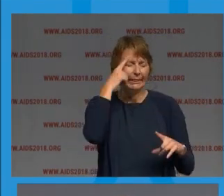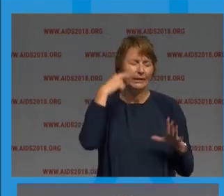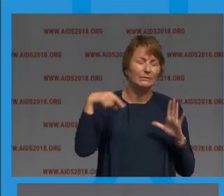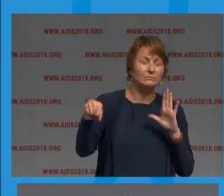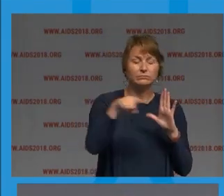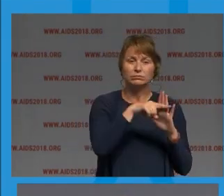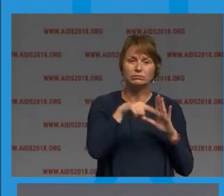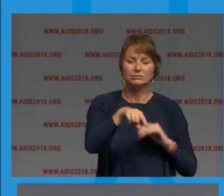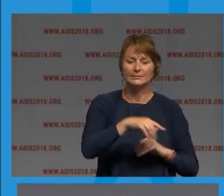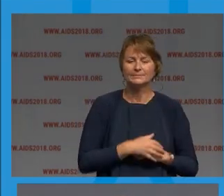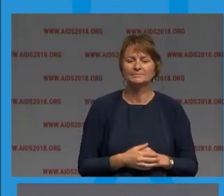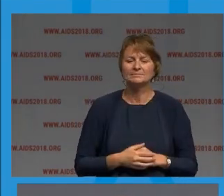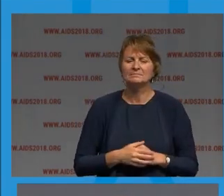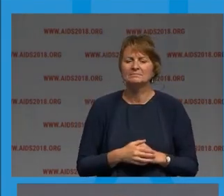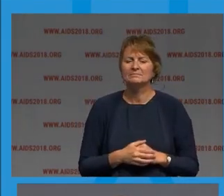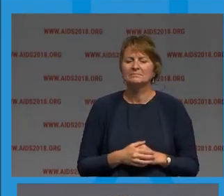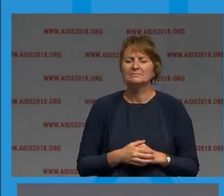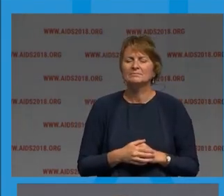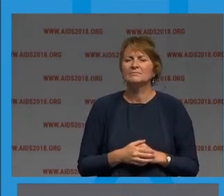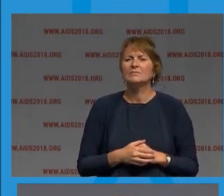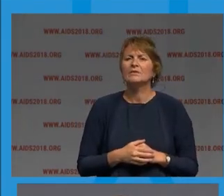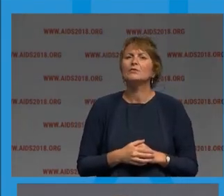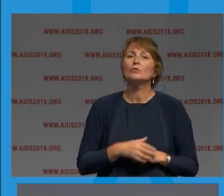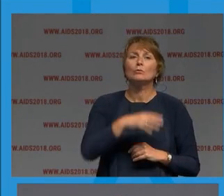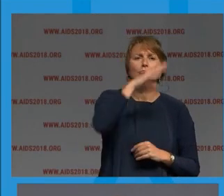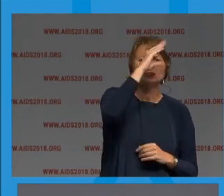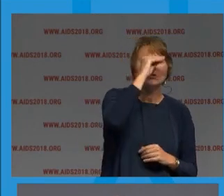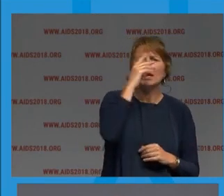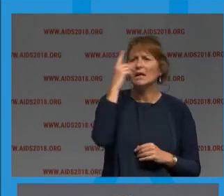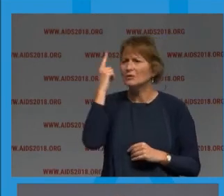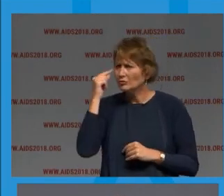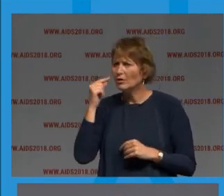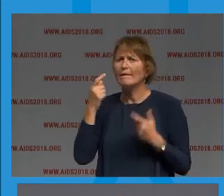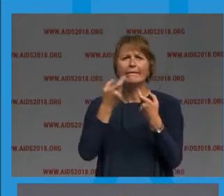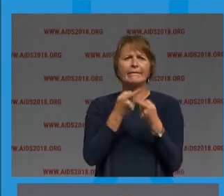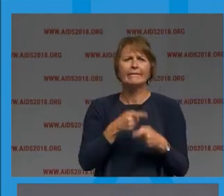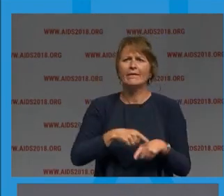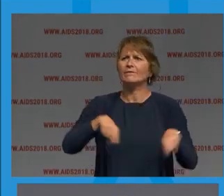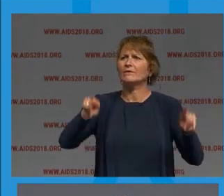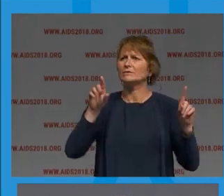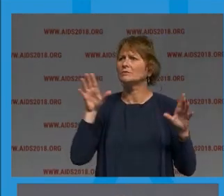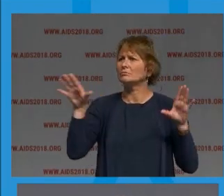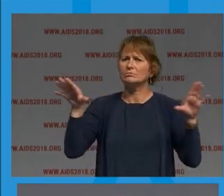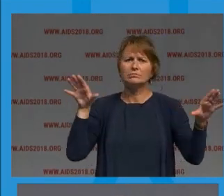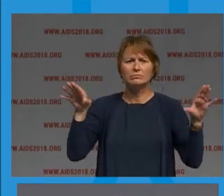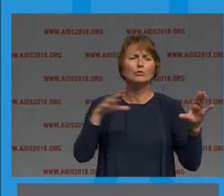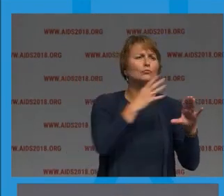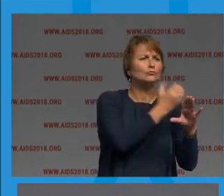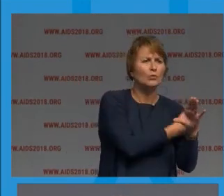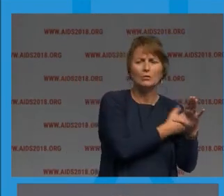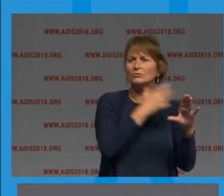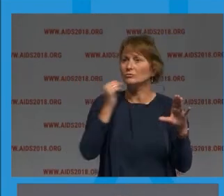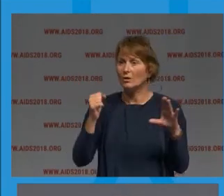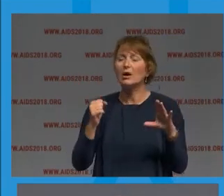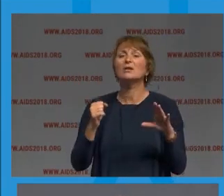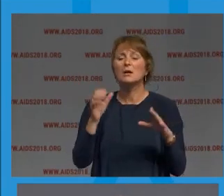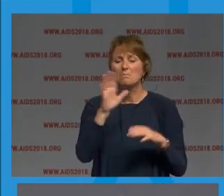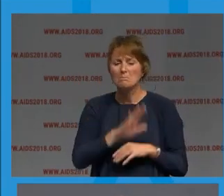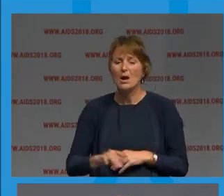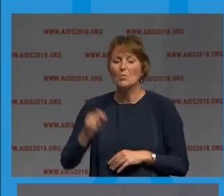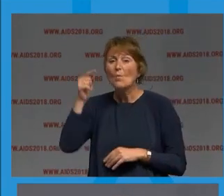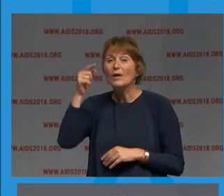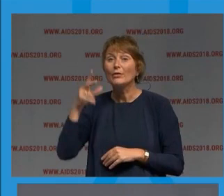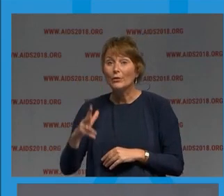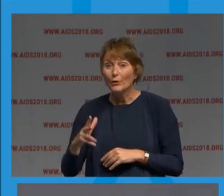Little attention has been paid to gender differences in drug use. 1/3 of all people who use drugs are women and girls, yet